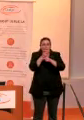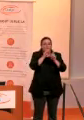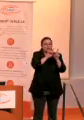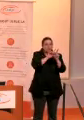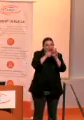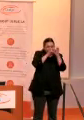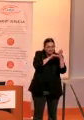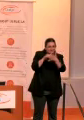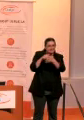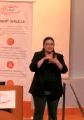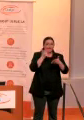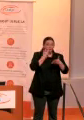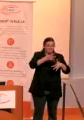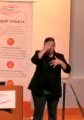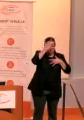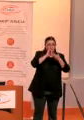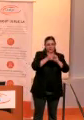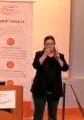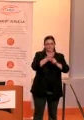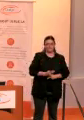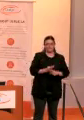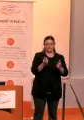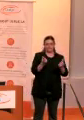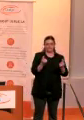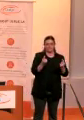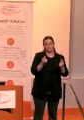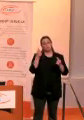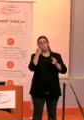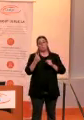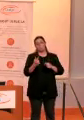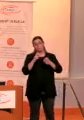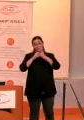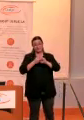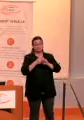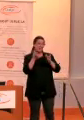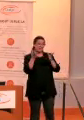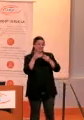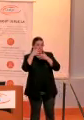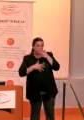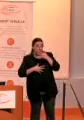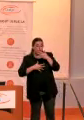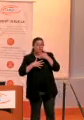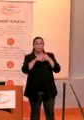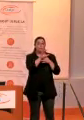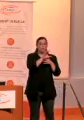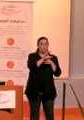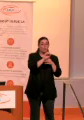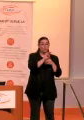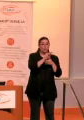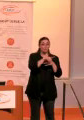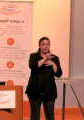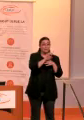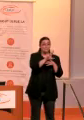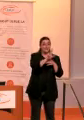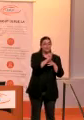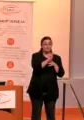we address what we would call sticky blood, complement, which is a protein that is responsible for